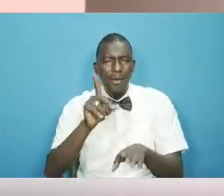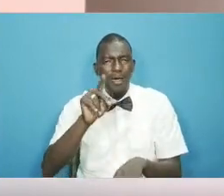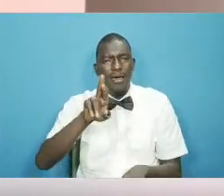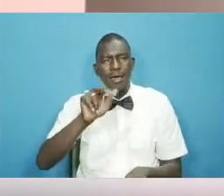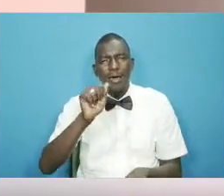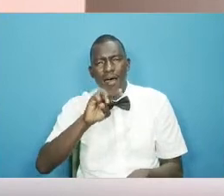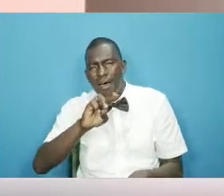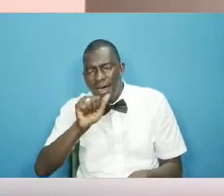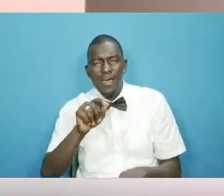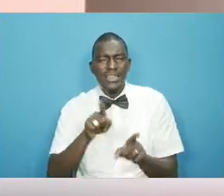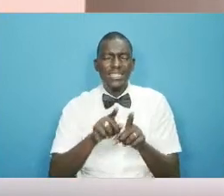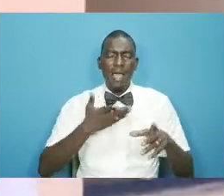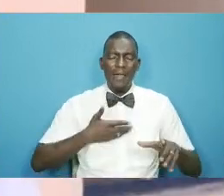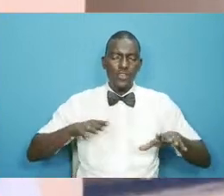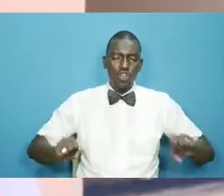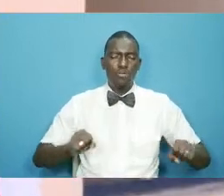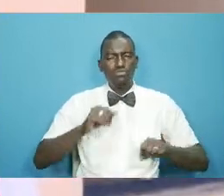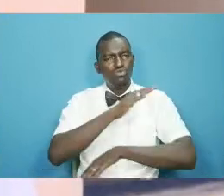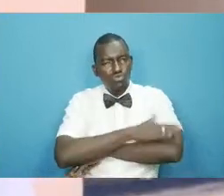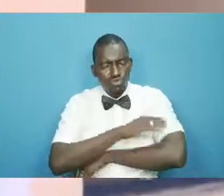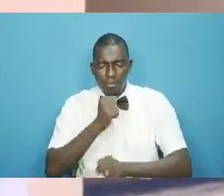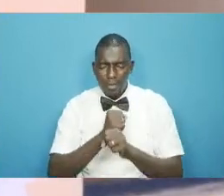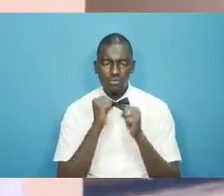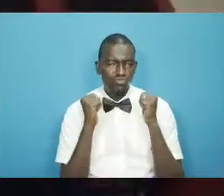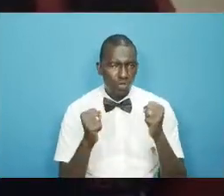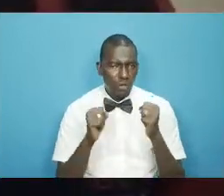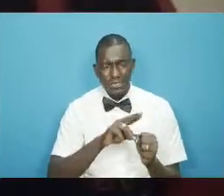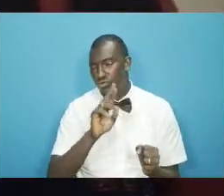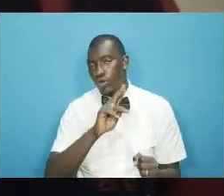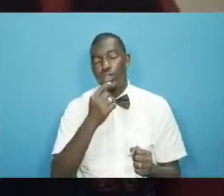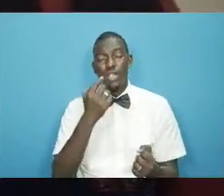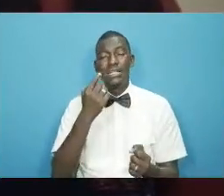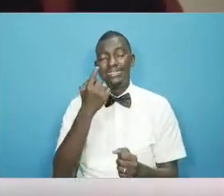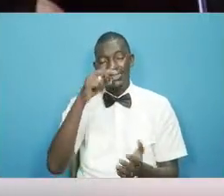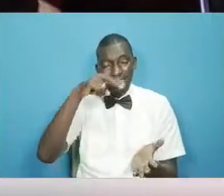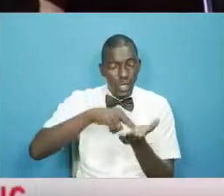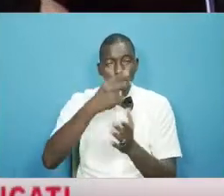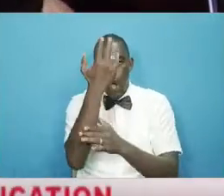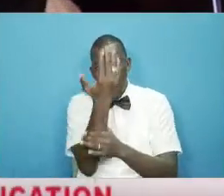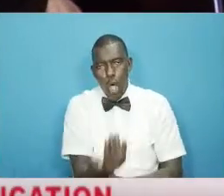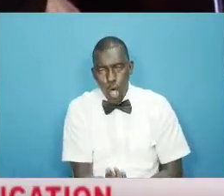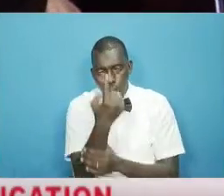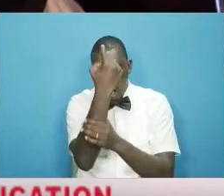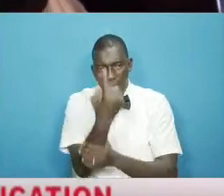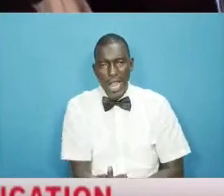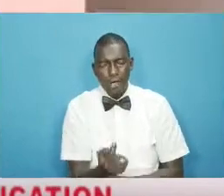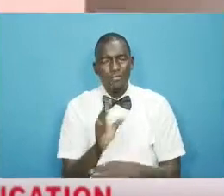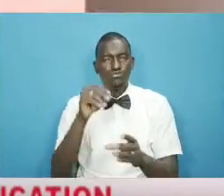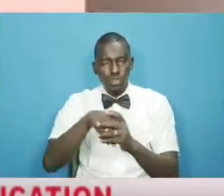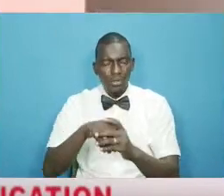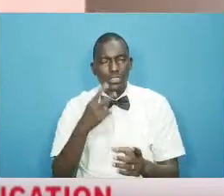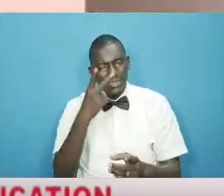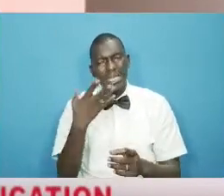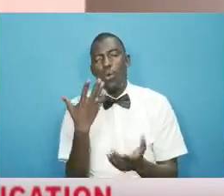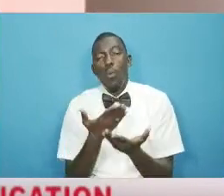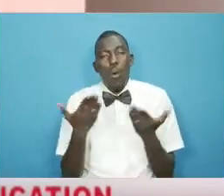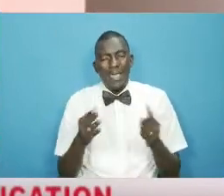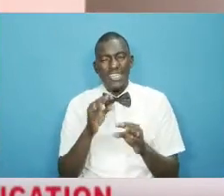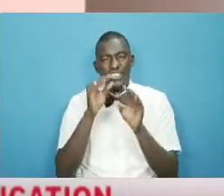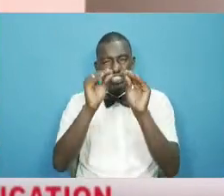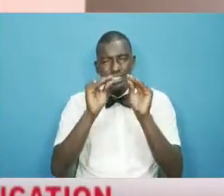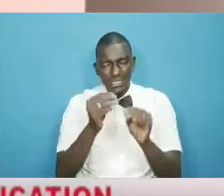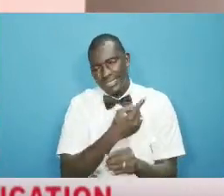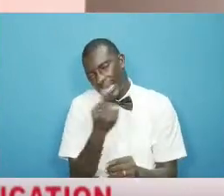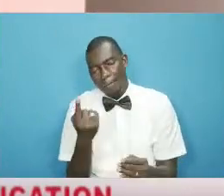in schools, and then they will strengthen this, because this is not a standalone subject, and therefore we need to see where exactly do we teach them. It's